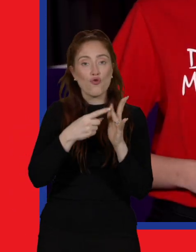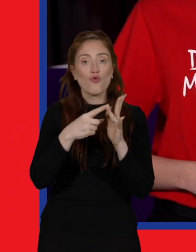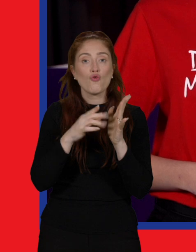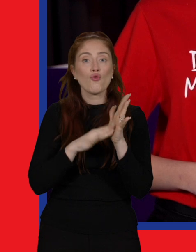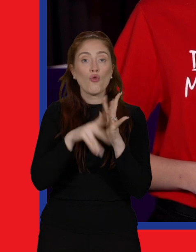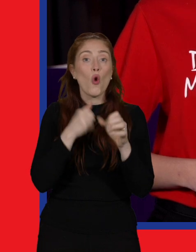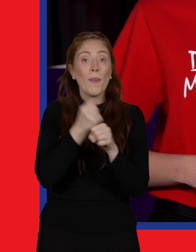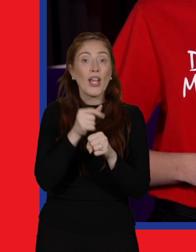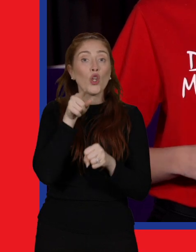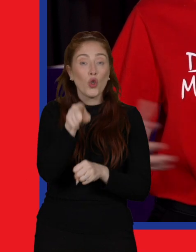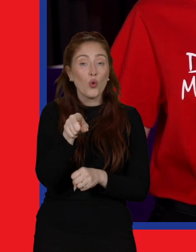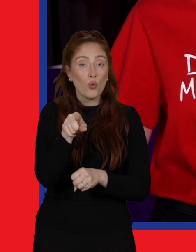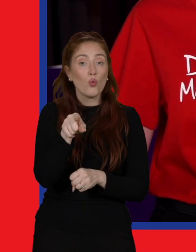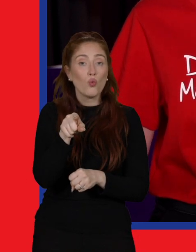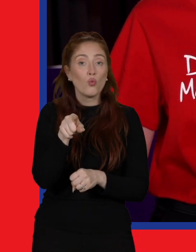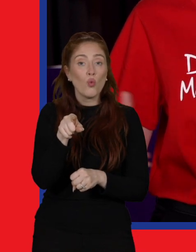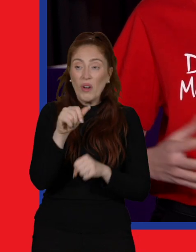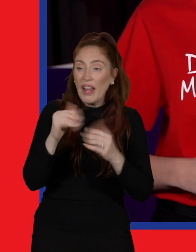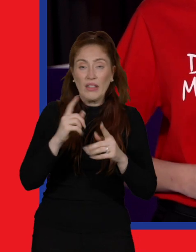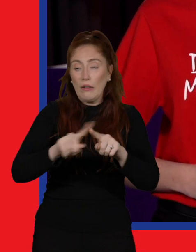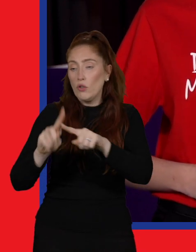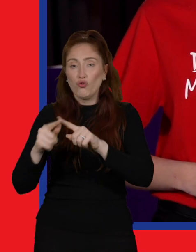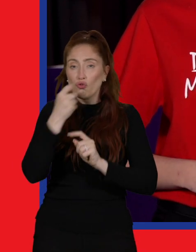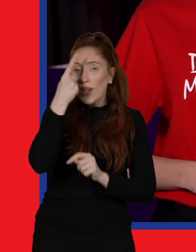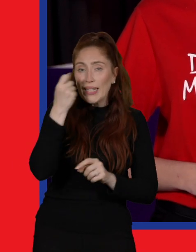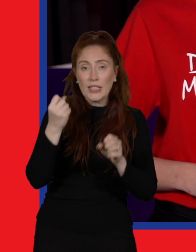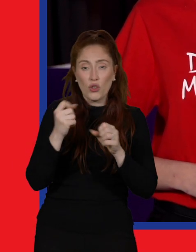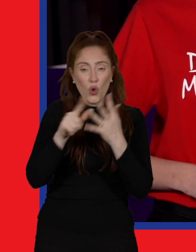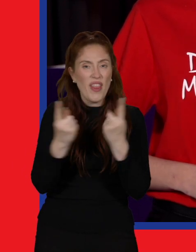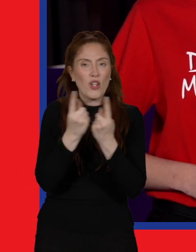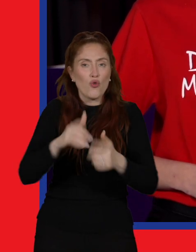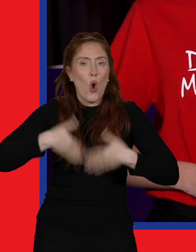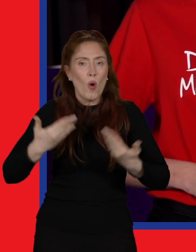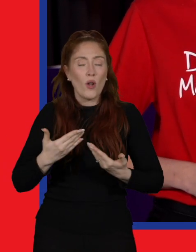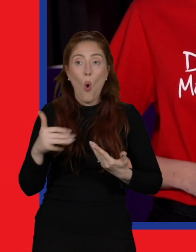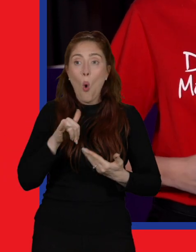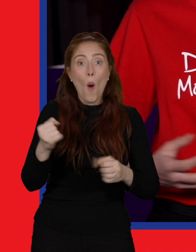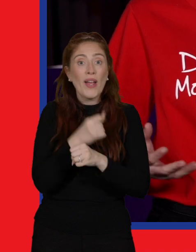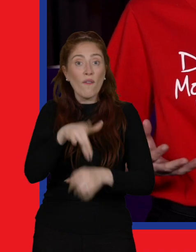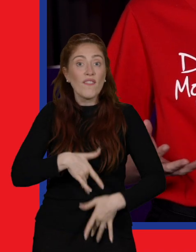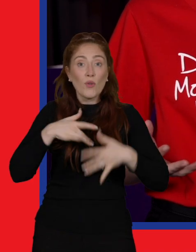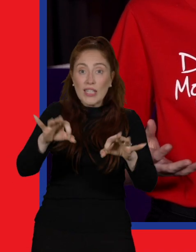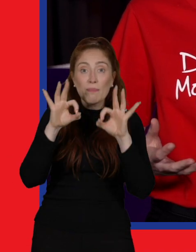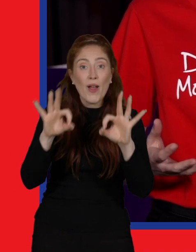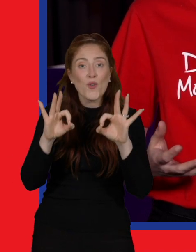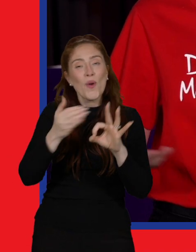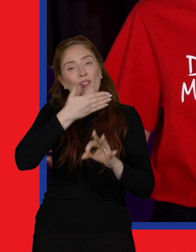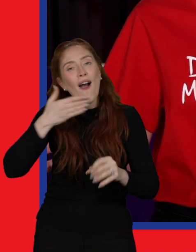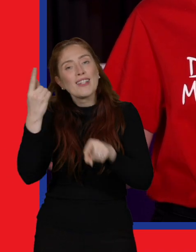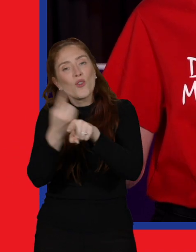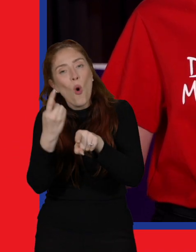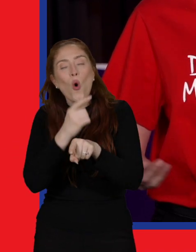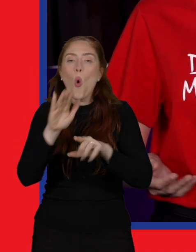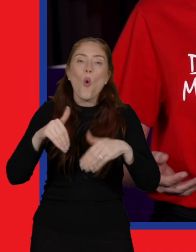who is grooming you may try all sorts of tricks to get you to do things you might not want to do. They try to make you feel special by giving you a lot